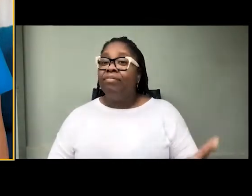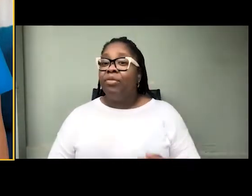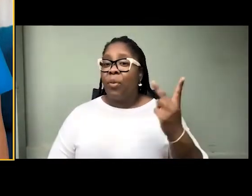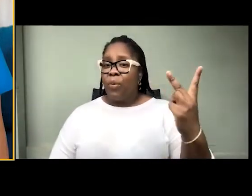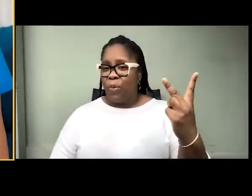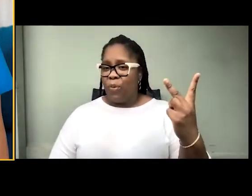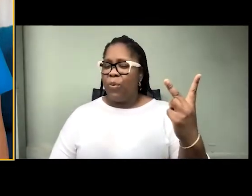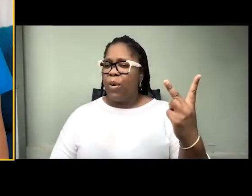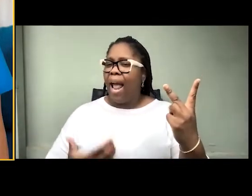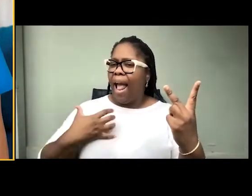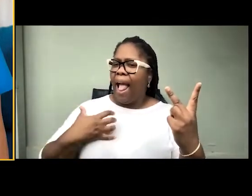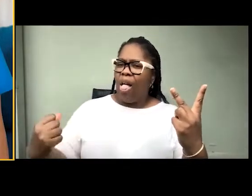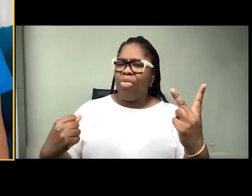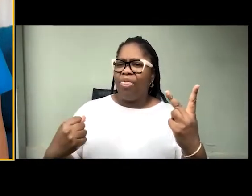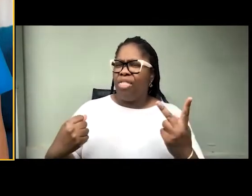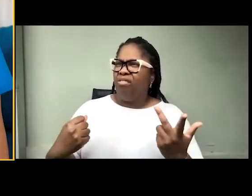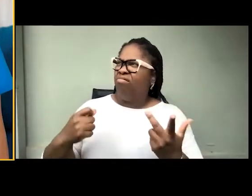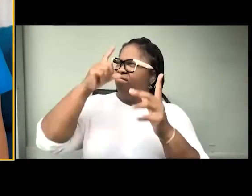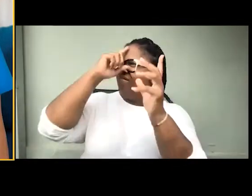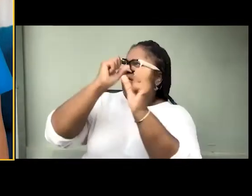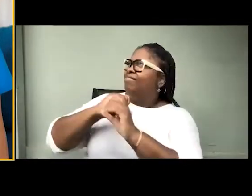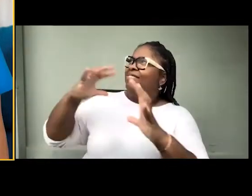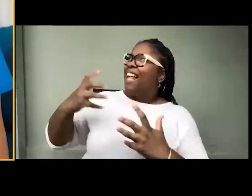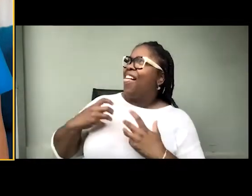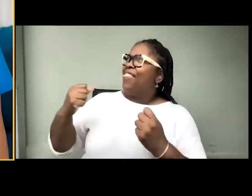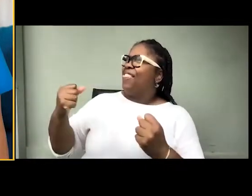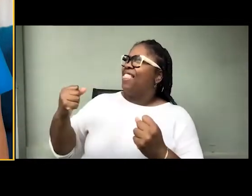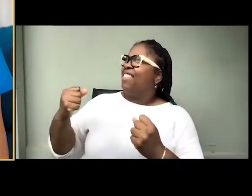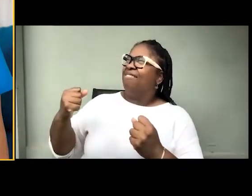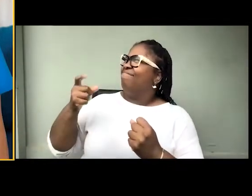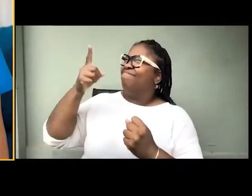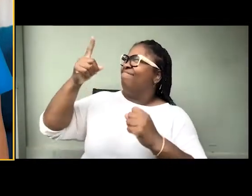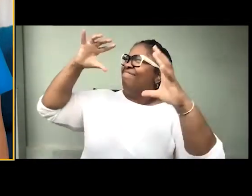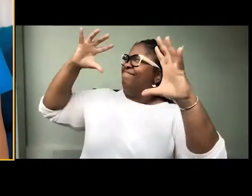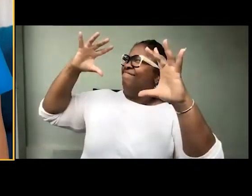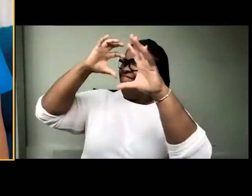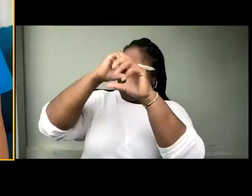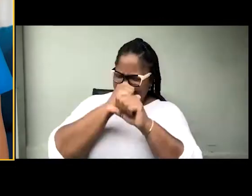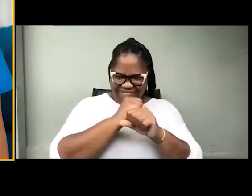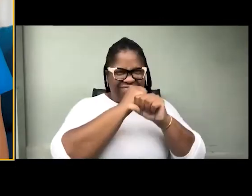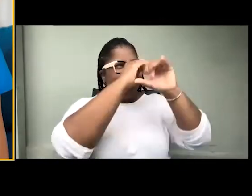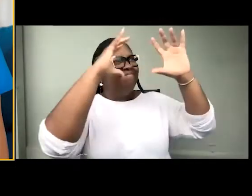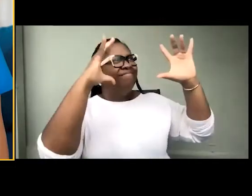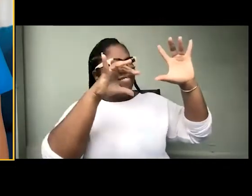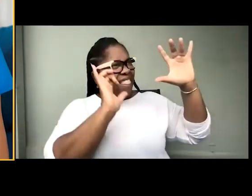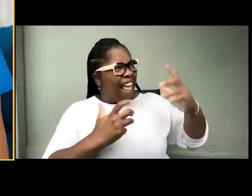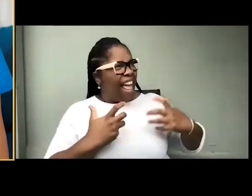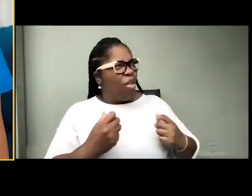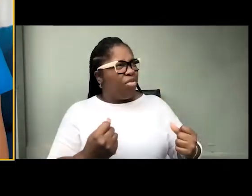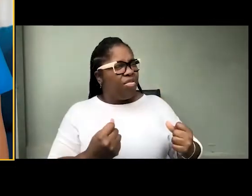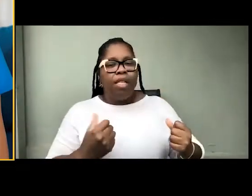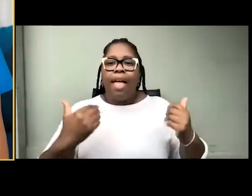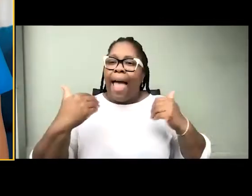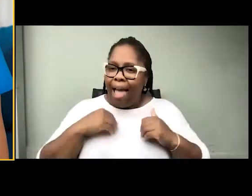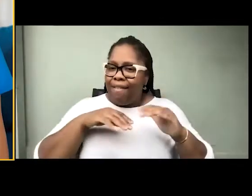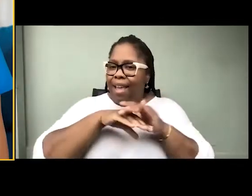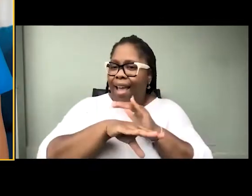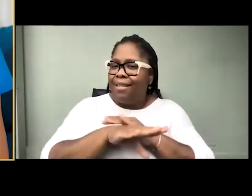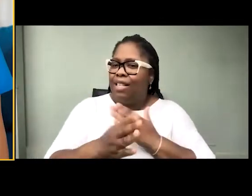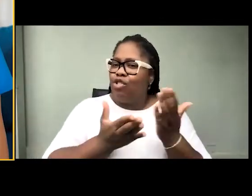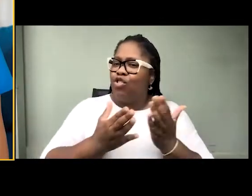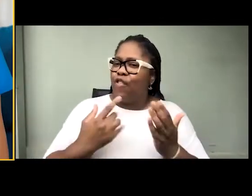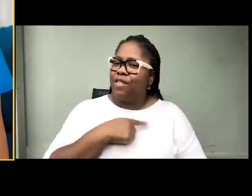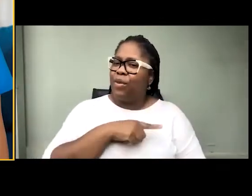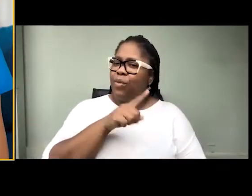Health Reimagined. And really what we want to see here is that we all have access to the services we need to live at home and in our